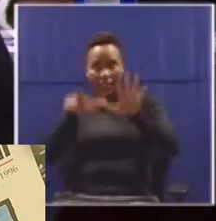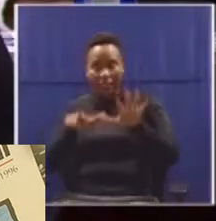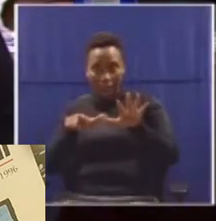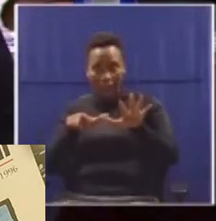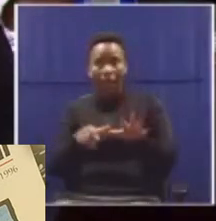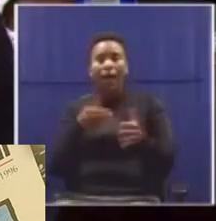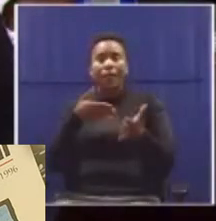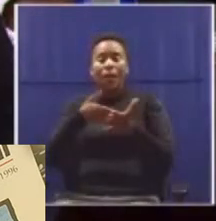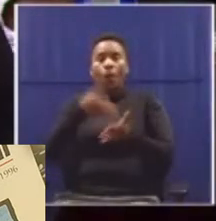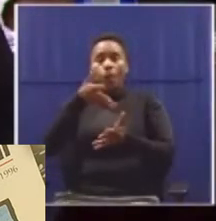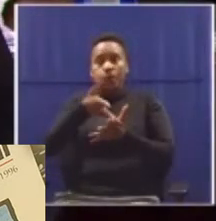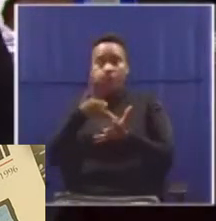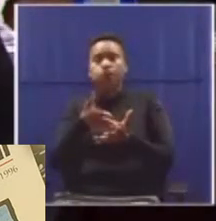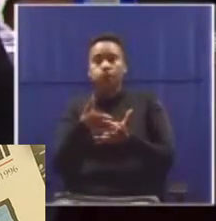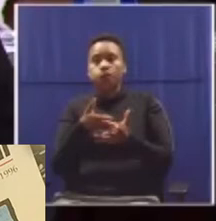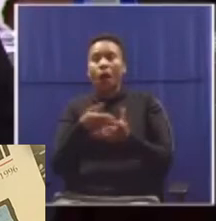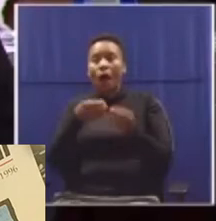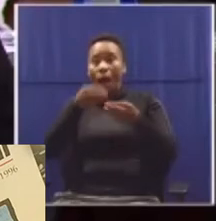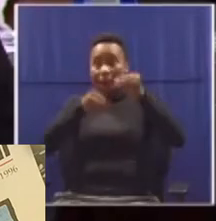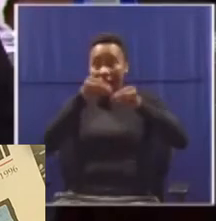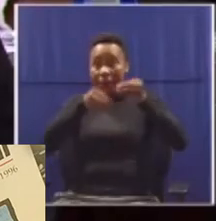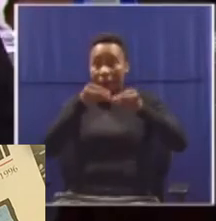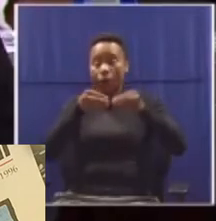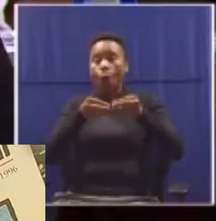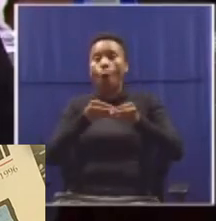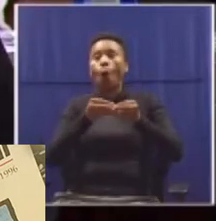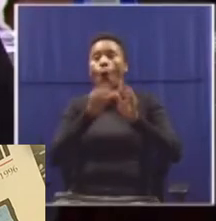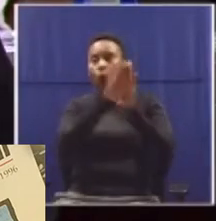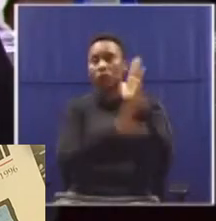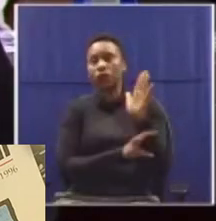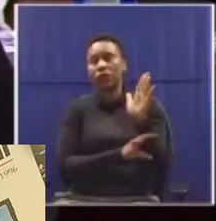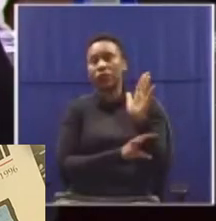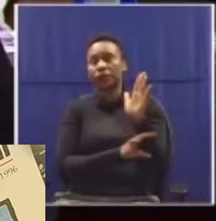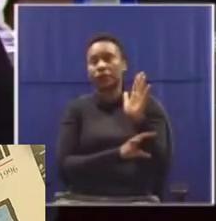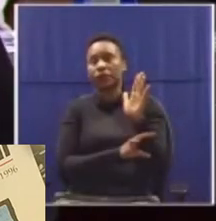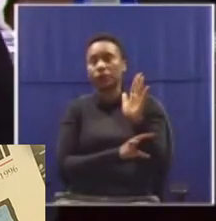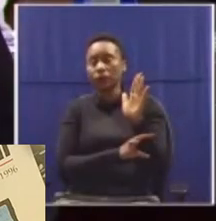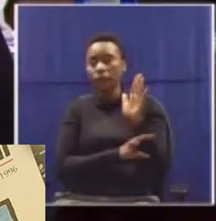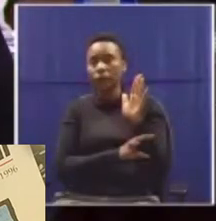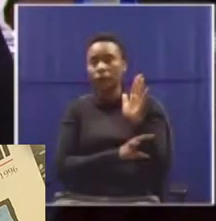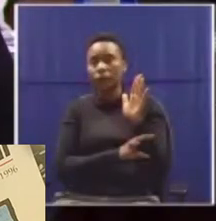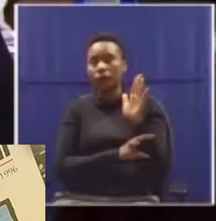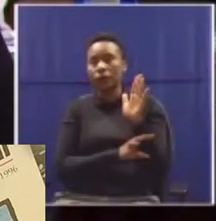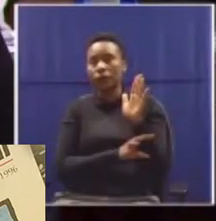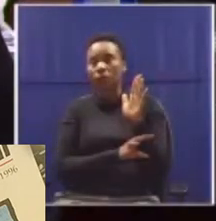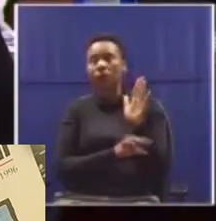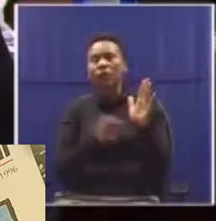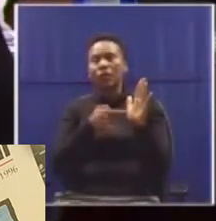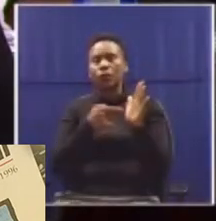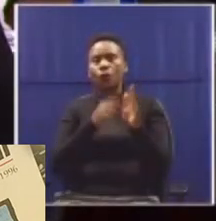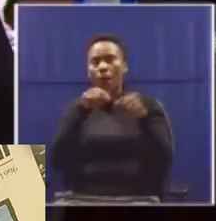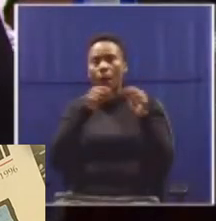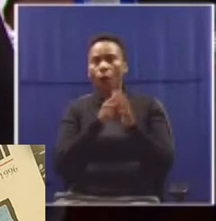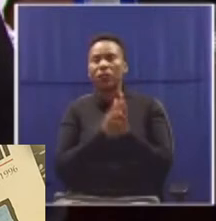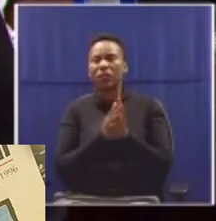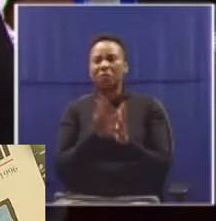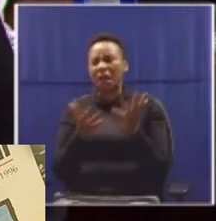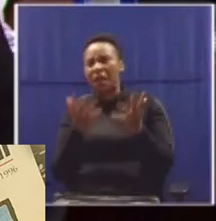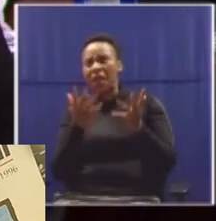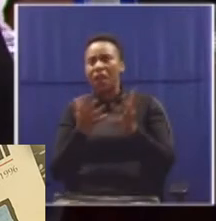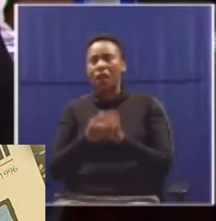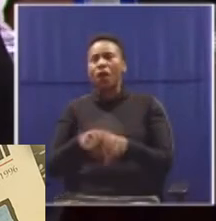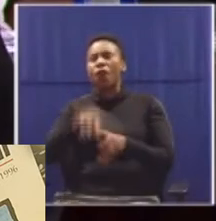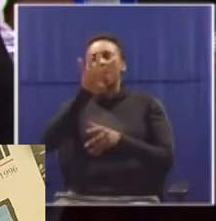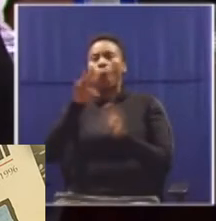Committee this is sadly an example of parliament dragging its state to the detriment of approximately 4 million deaf and hearing